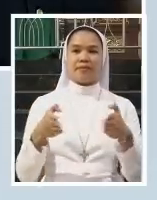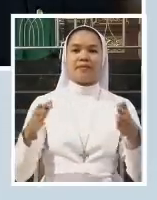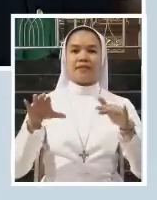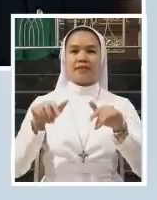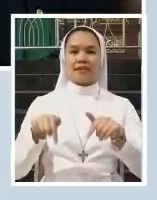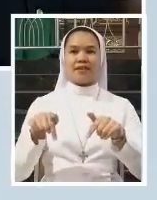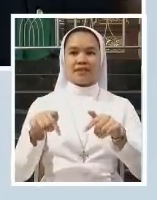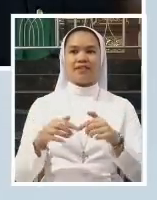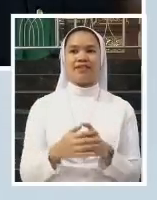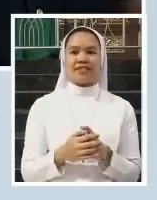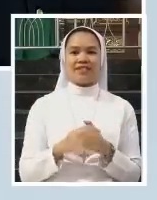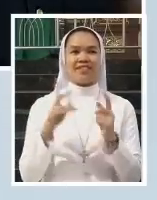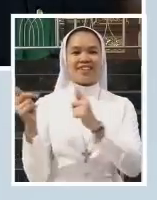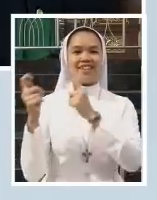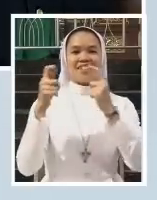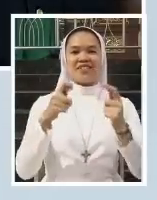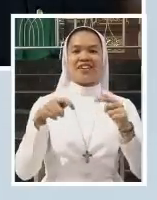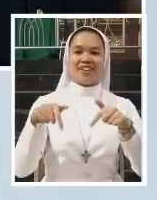Metropolitan Cathedral.